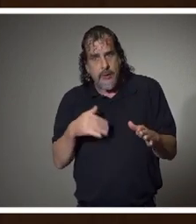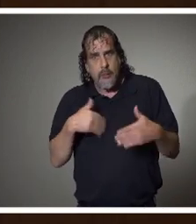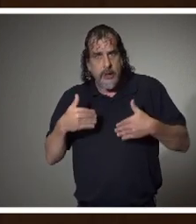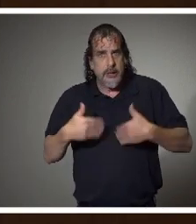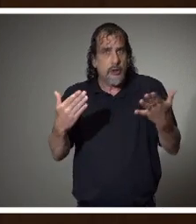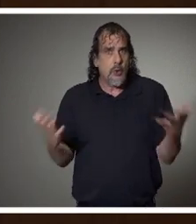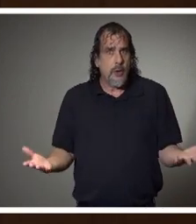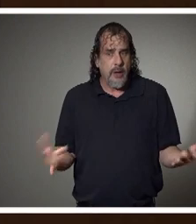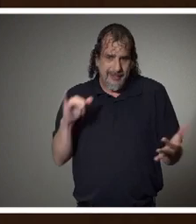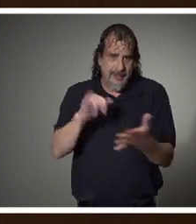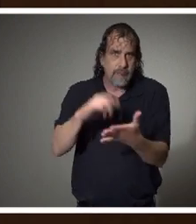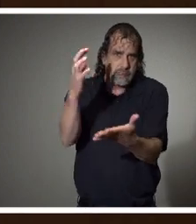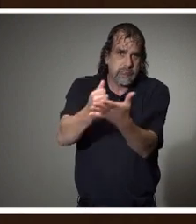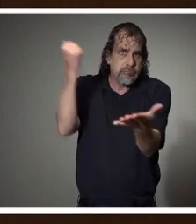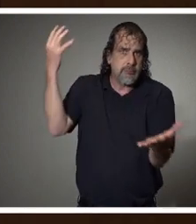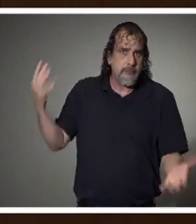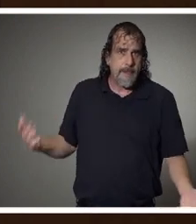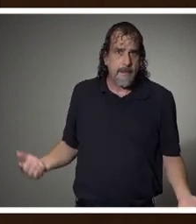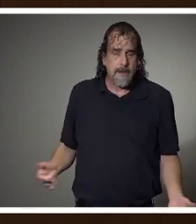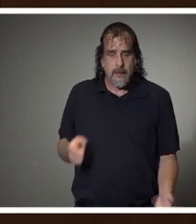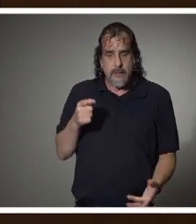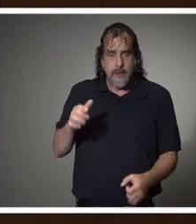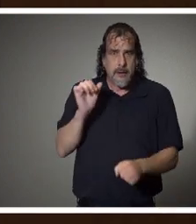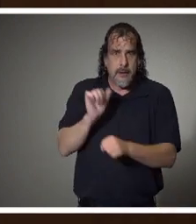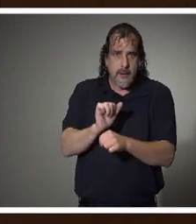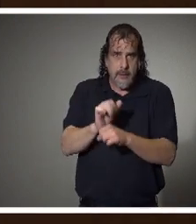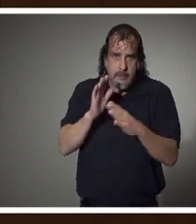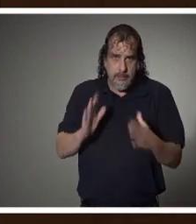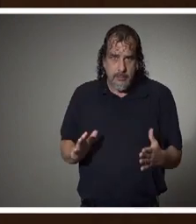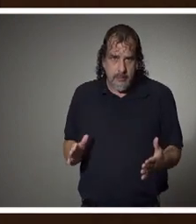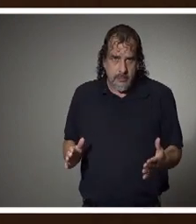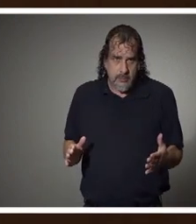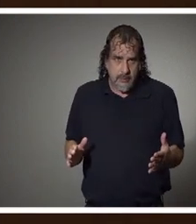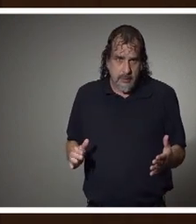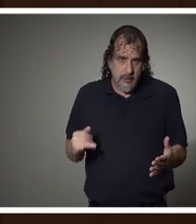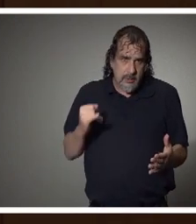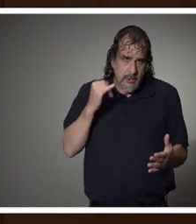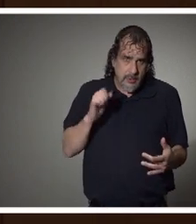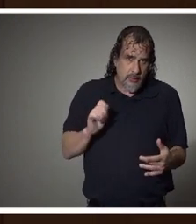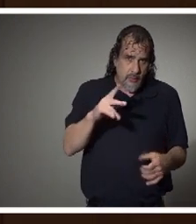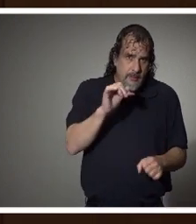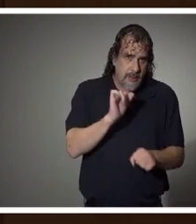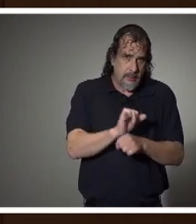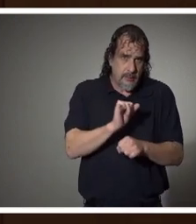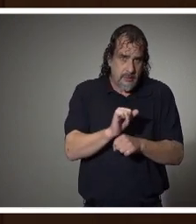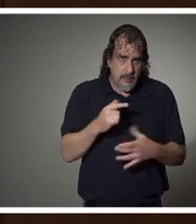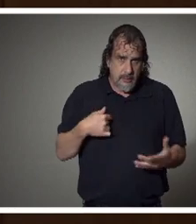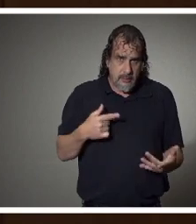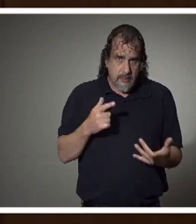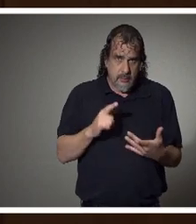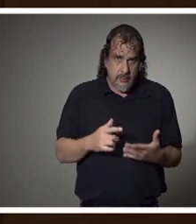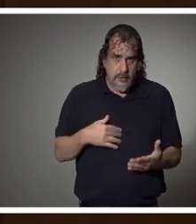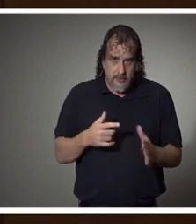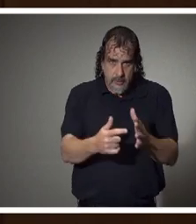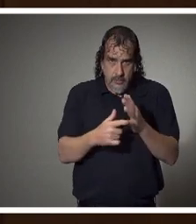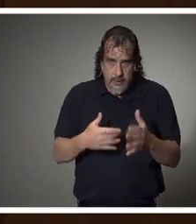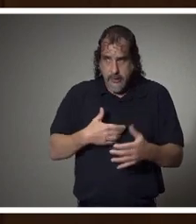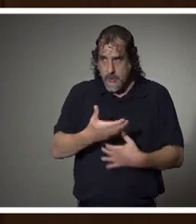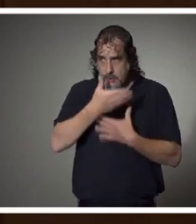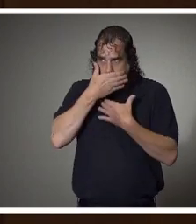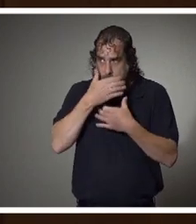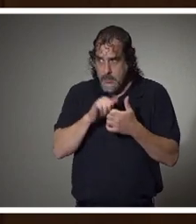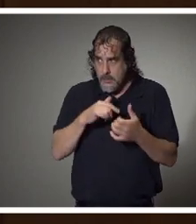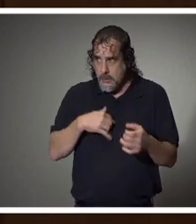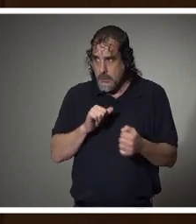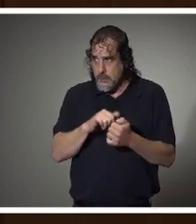to, and so that's what we're doing. So these employees going back, if they're going back to work when these retail stores open, will they be required to wear masks